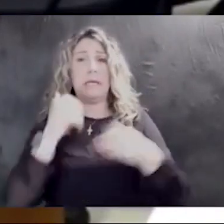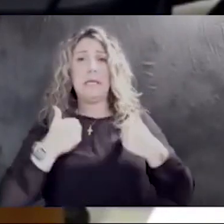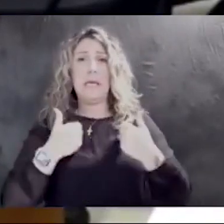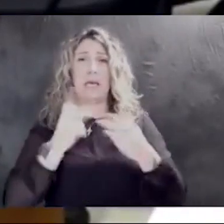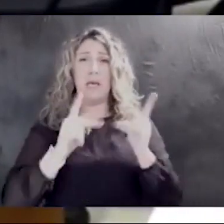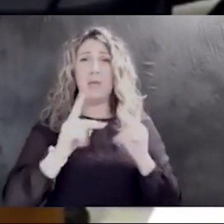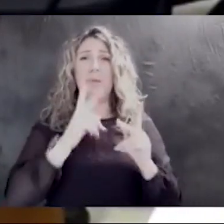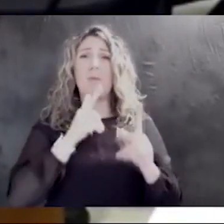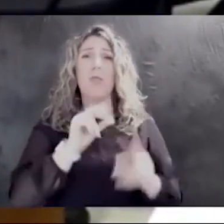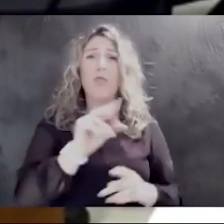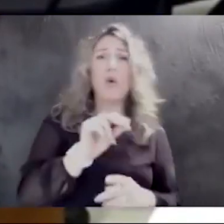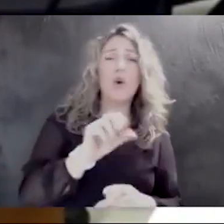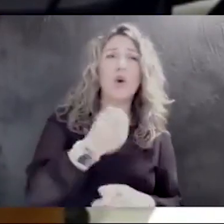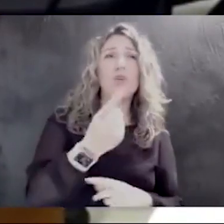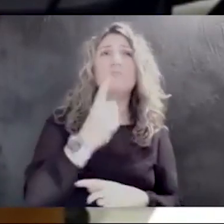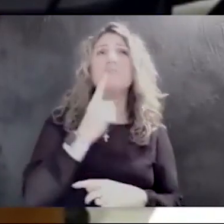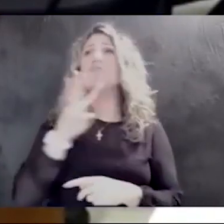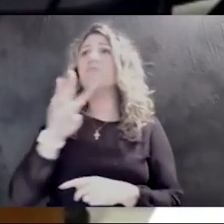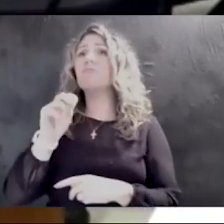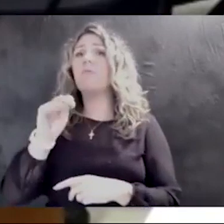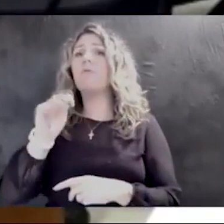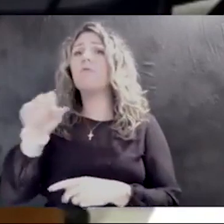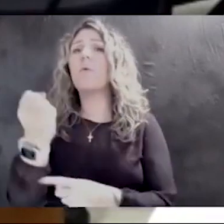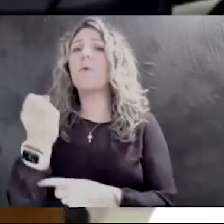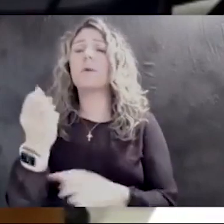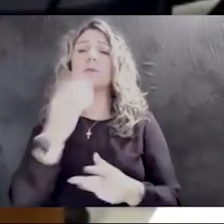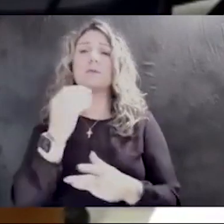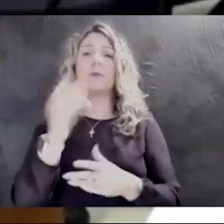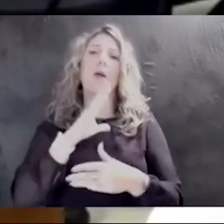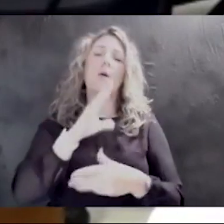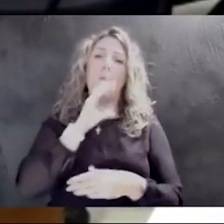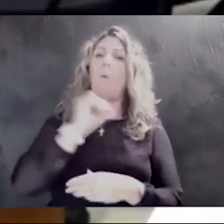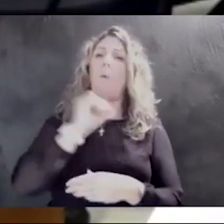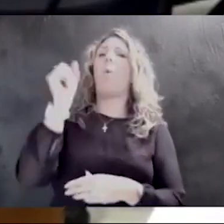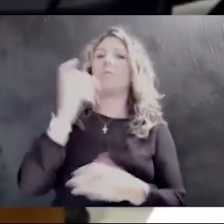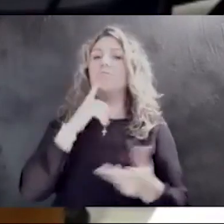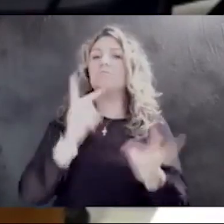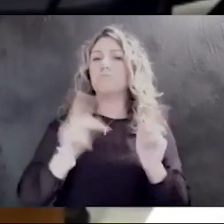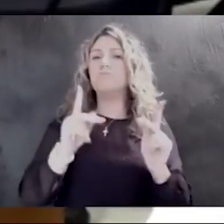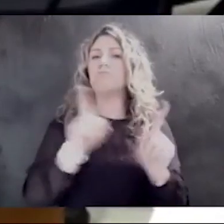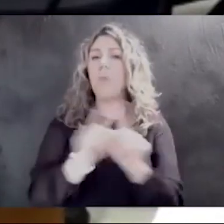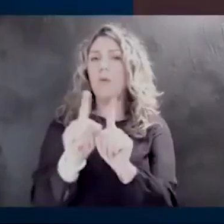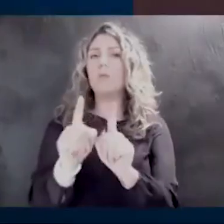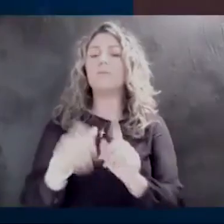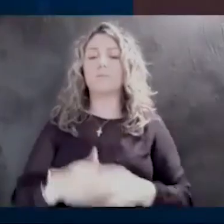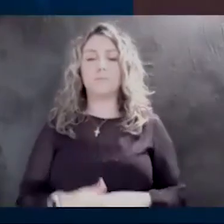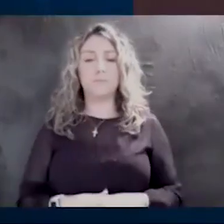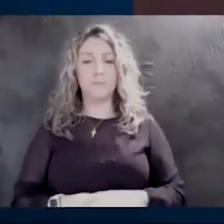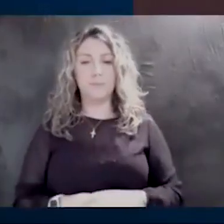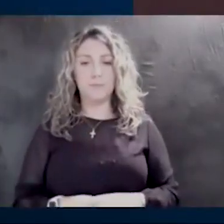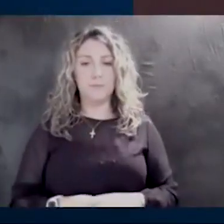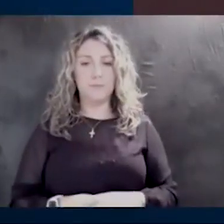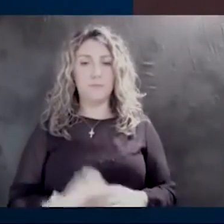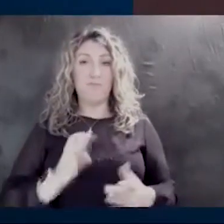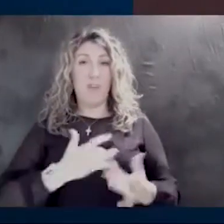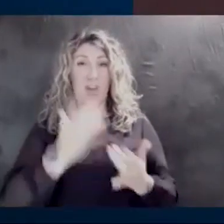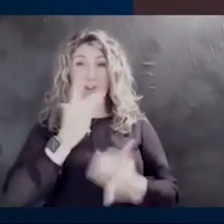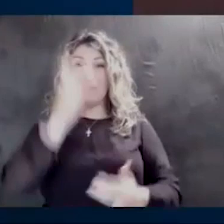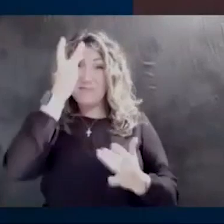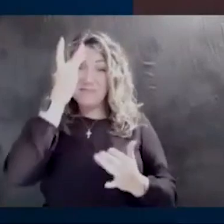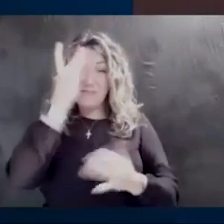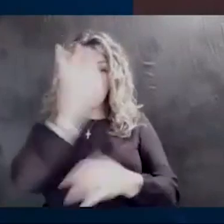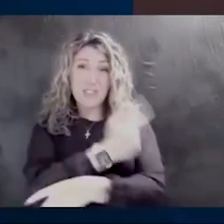30s and 40s, but some older individuals as well, as Larry highlighted. And our sickest patient is 25 on